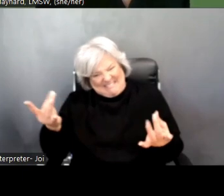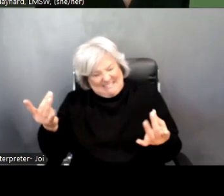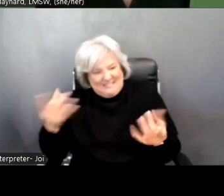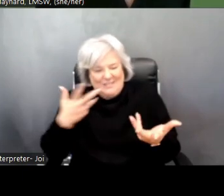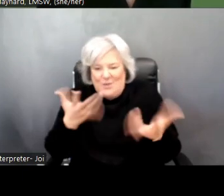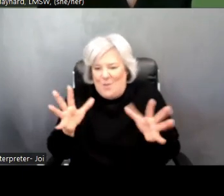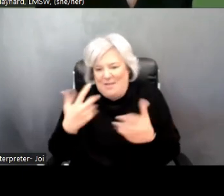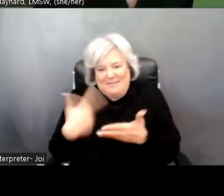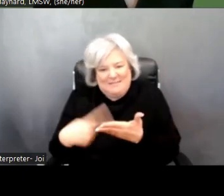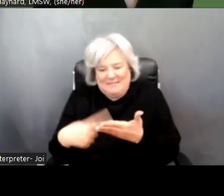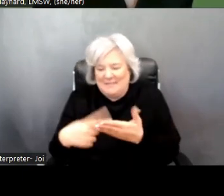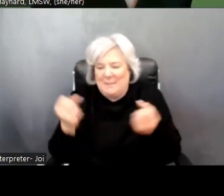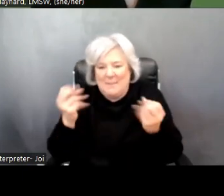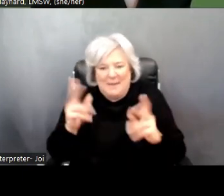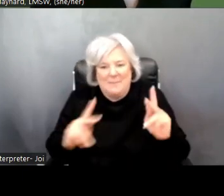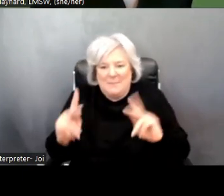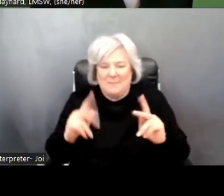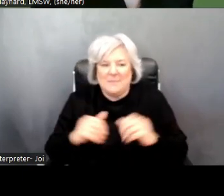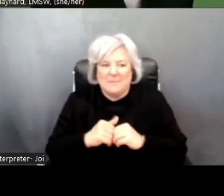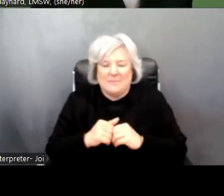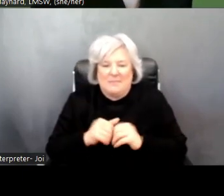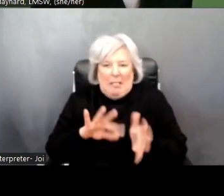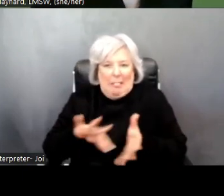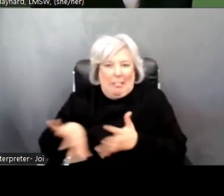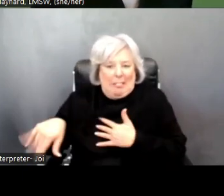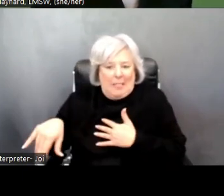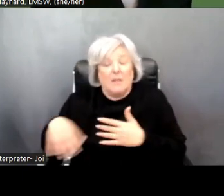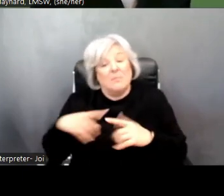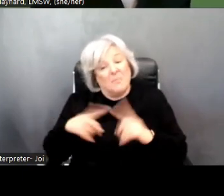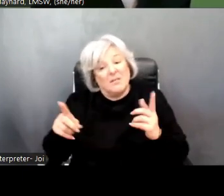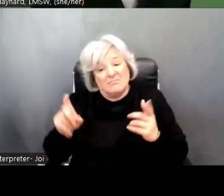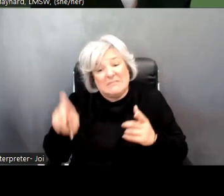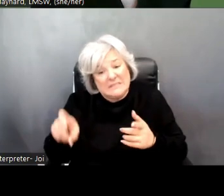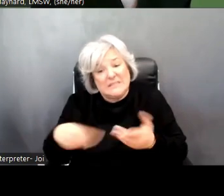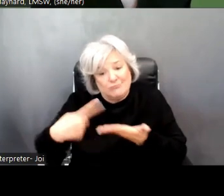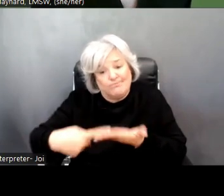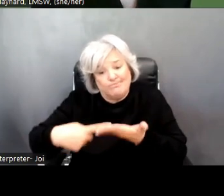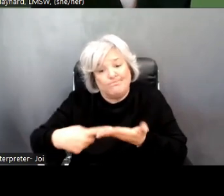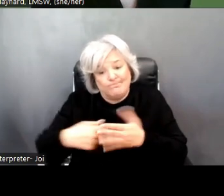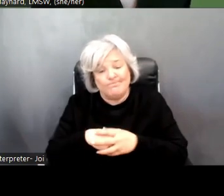background and hopefully, kind of goes away. But that's not the case. Just not the case.